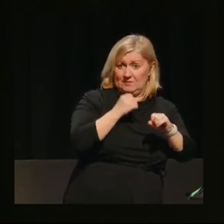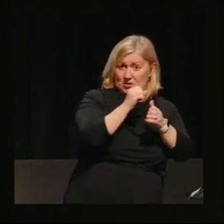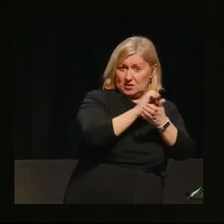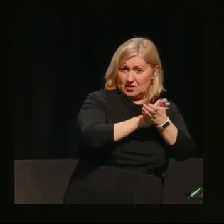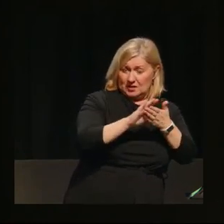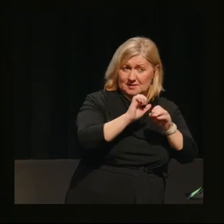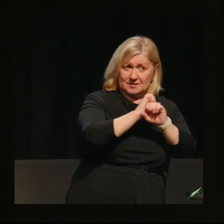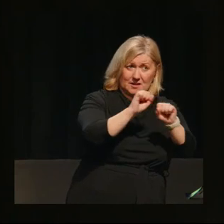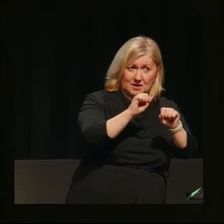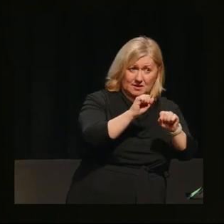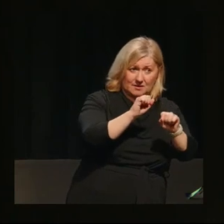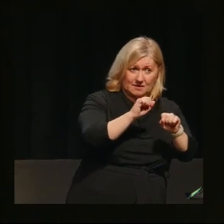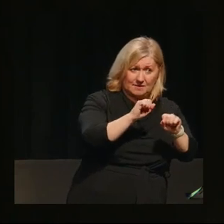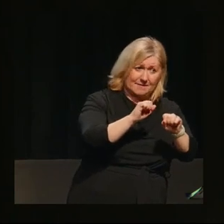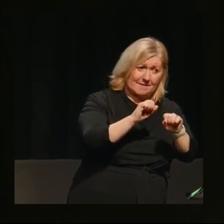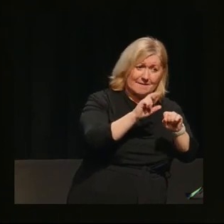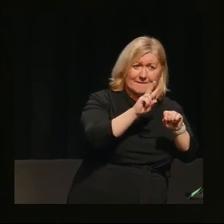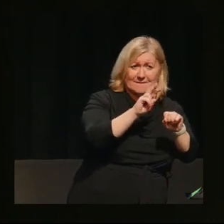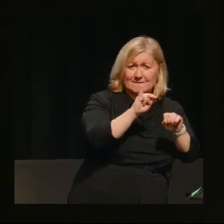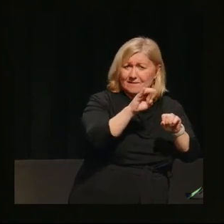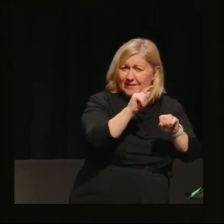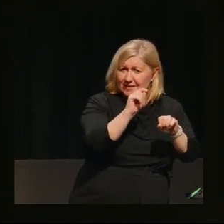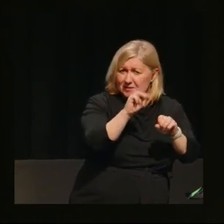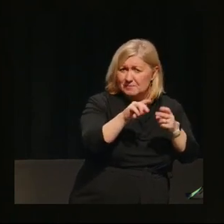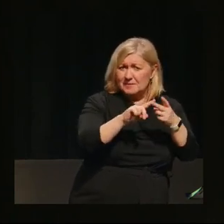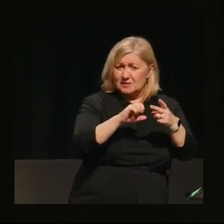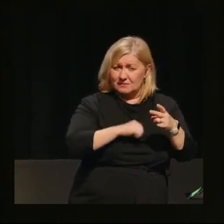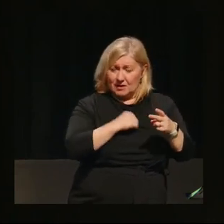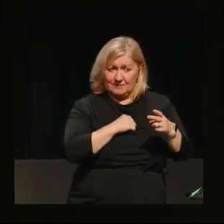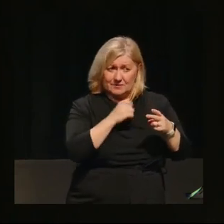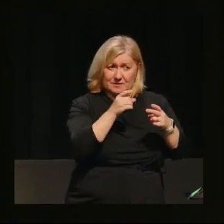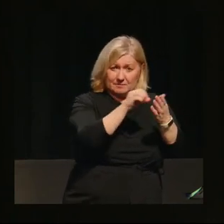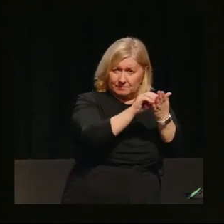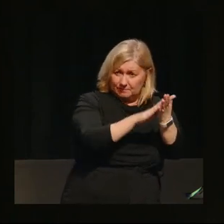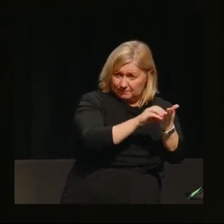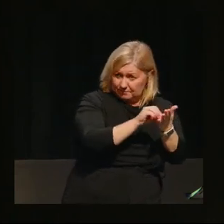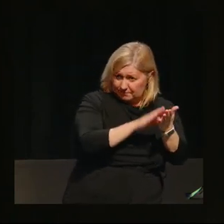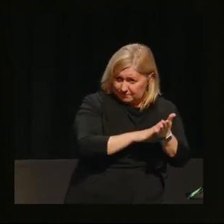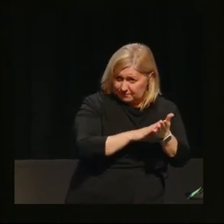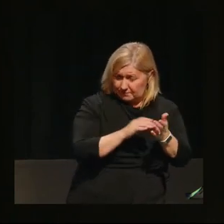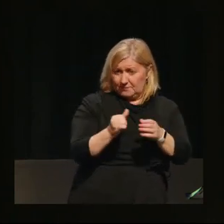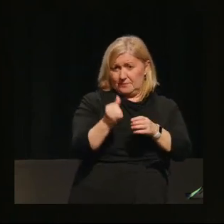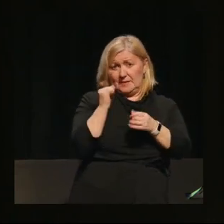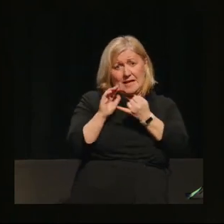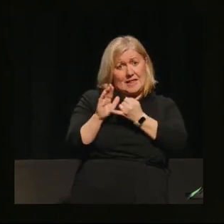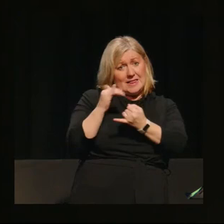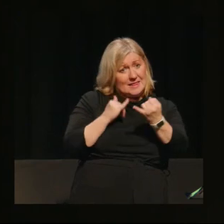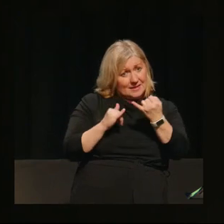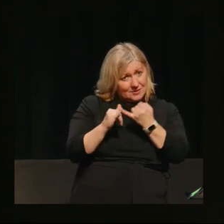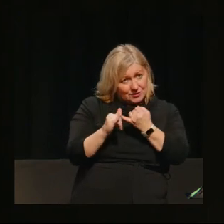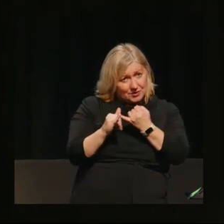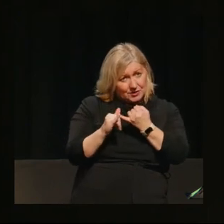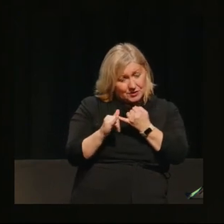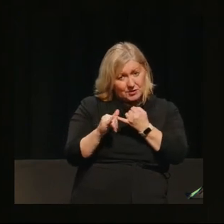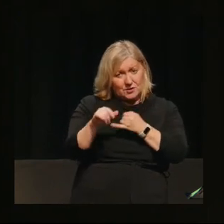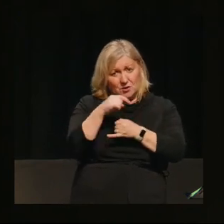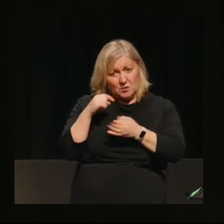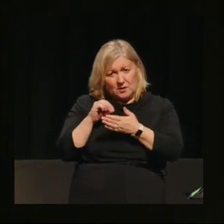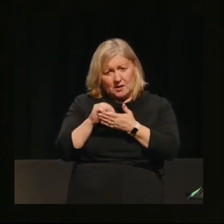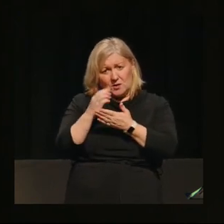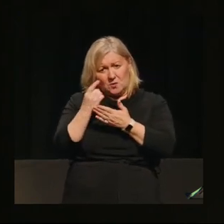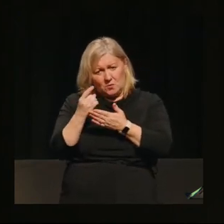Holocaust education in Ireland held a significant commemoration in June of last year in memory of some of the Irish victims of the